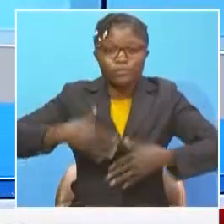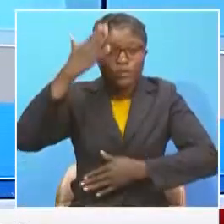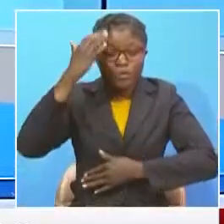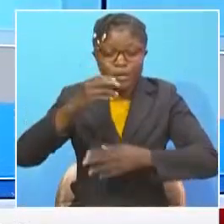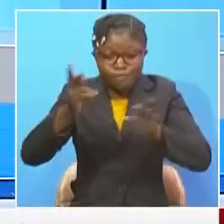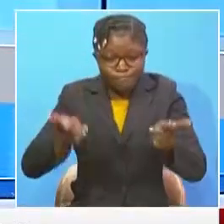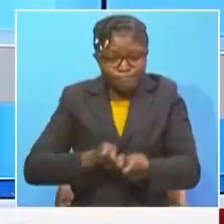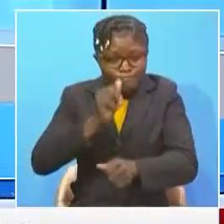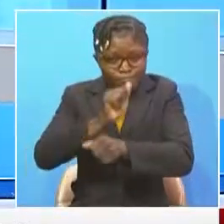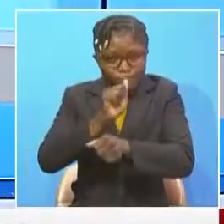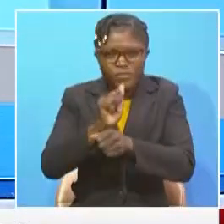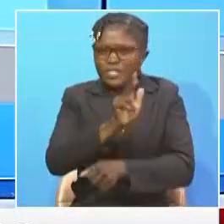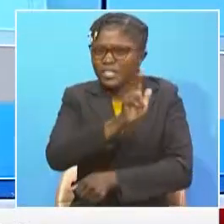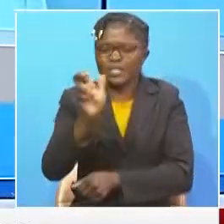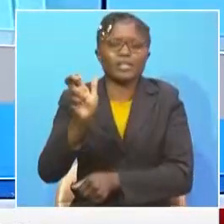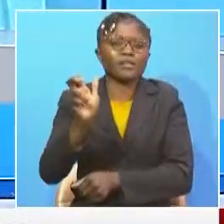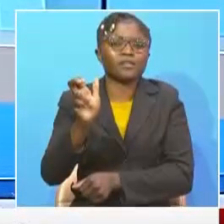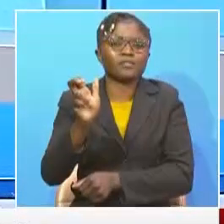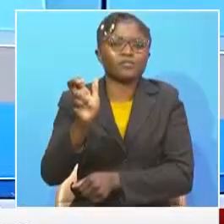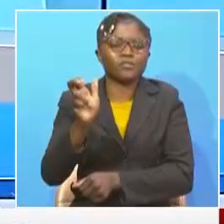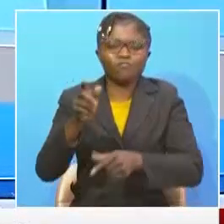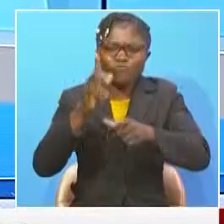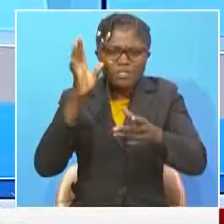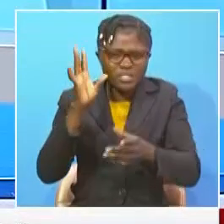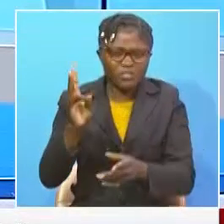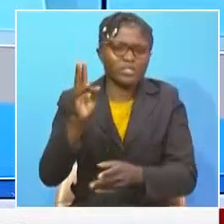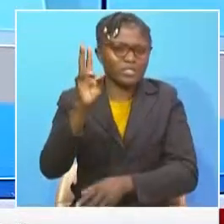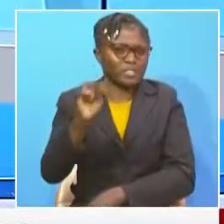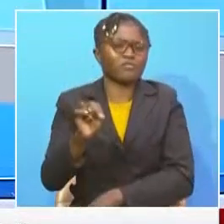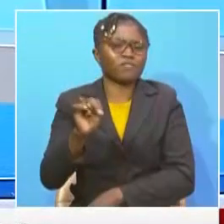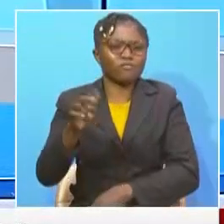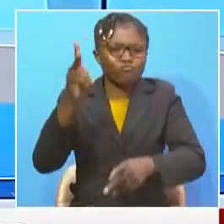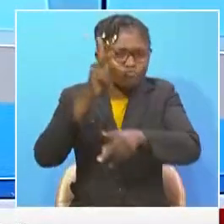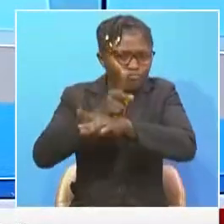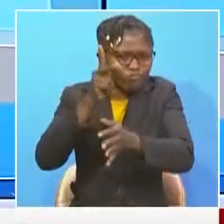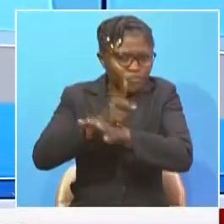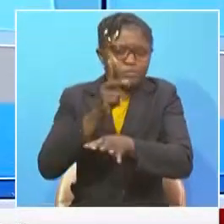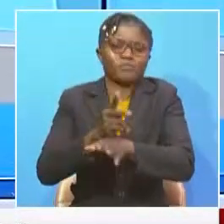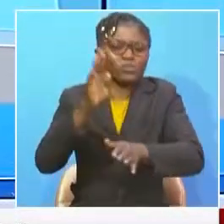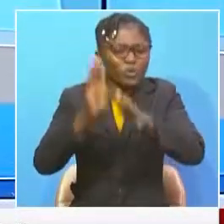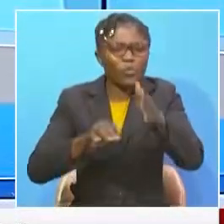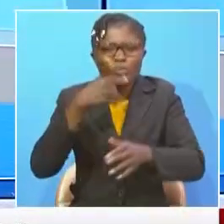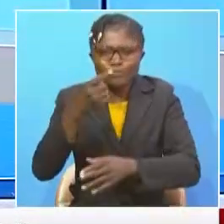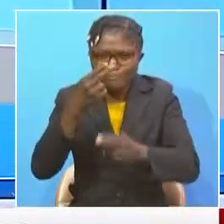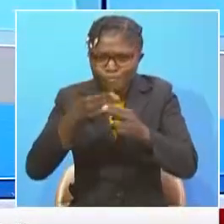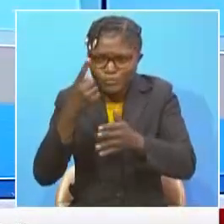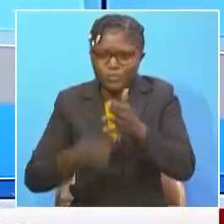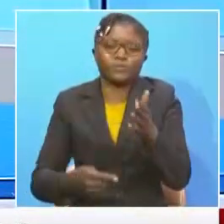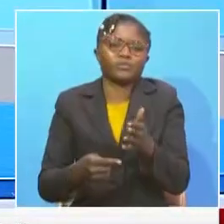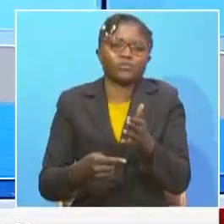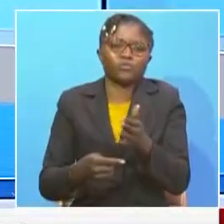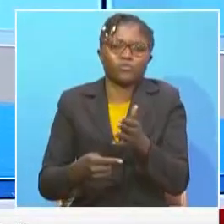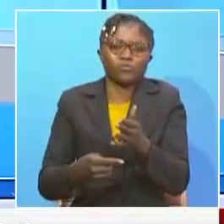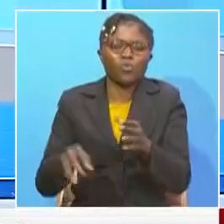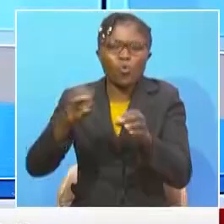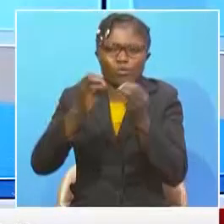works on 327 kilometers project. The road project is being undertaken by Macro Investment